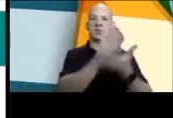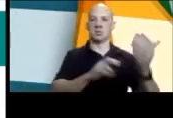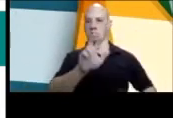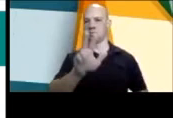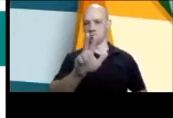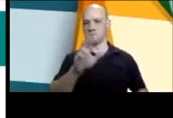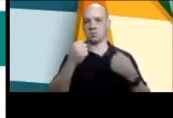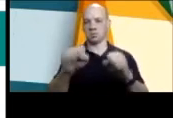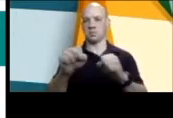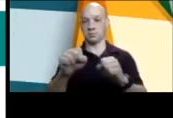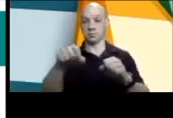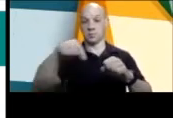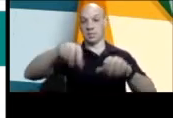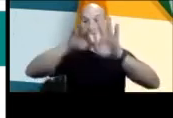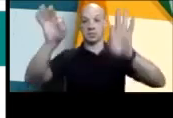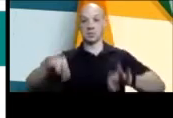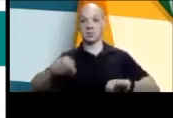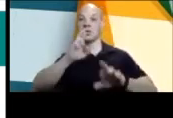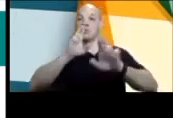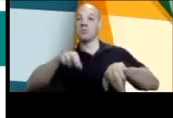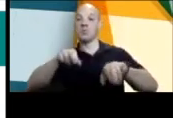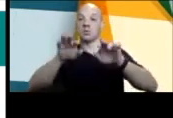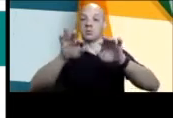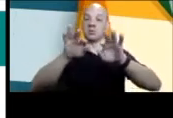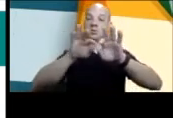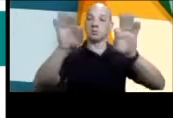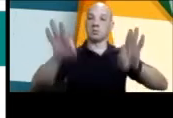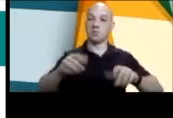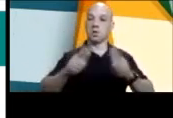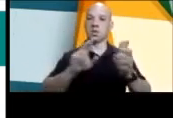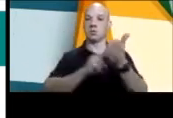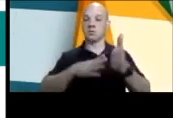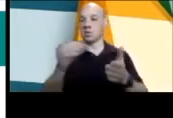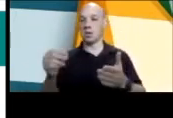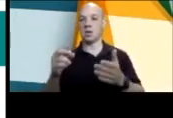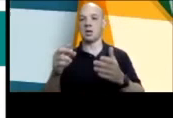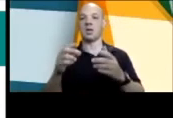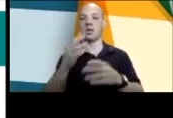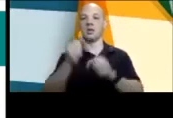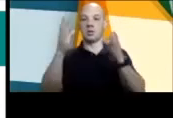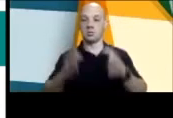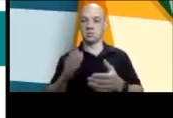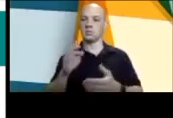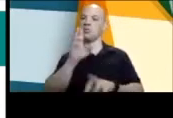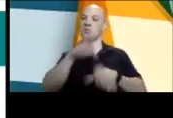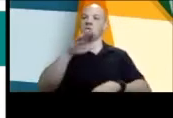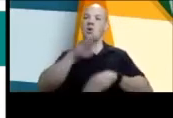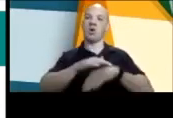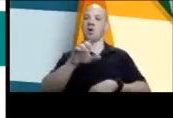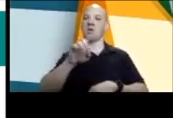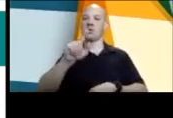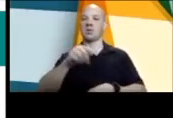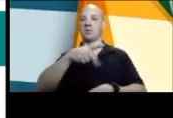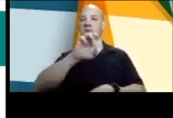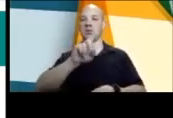reporting template, this reporting form allows contractors and recipients to report on data that PRDOH will